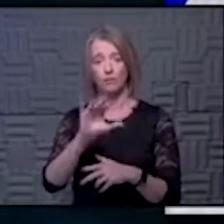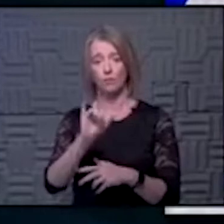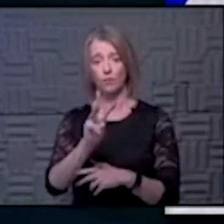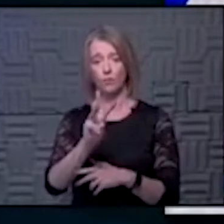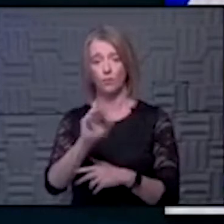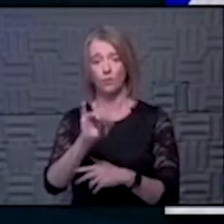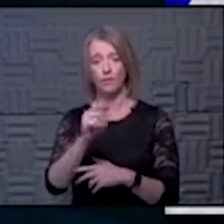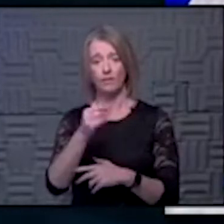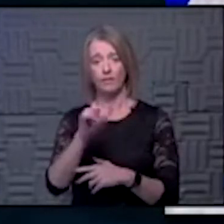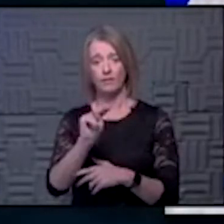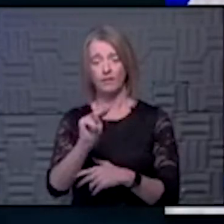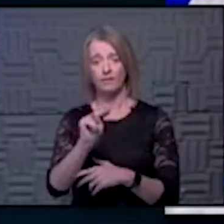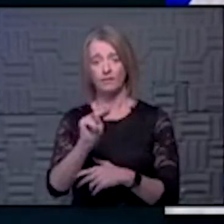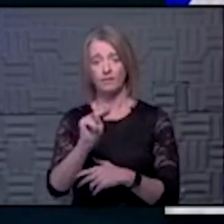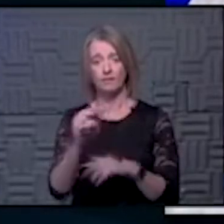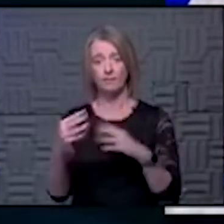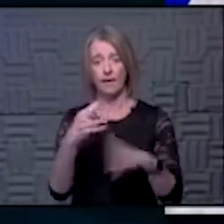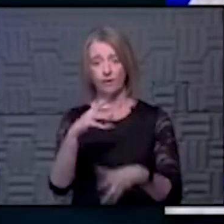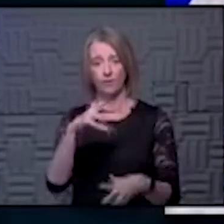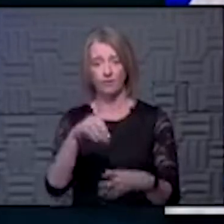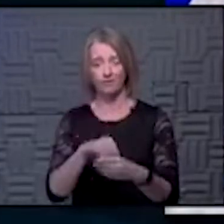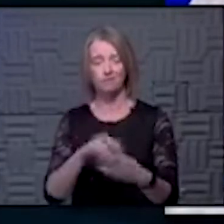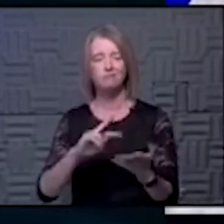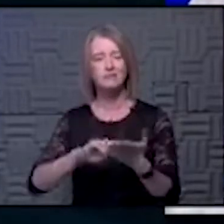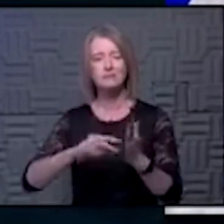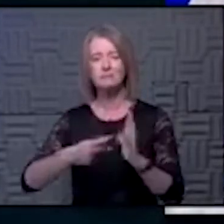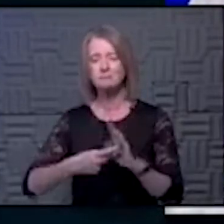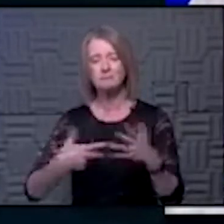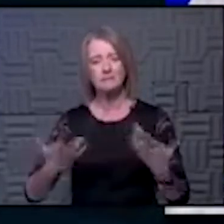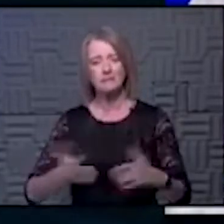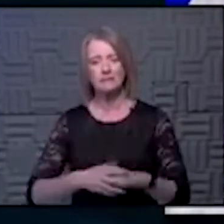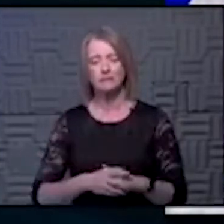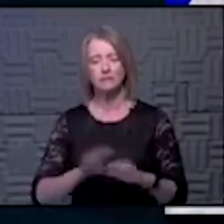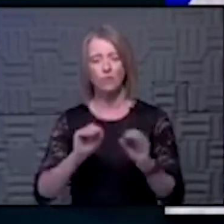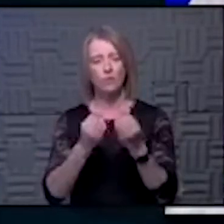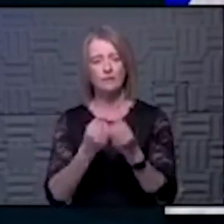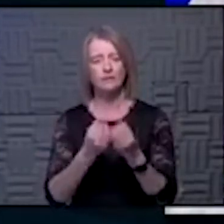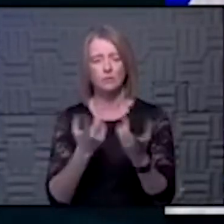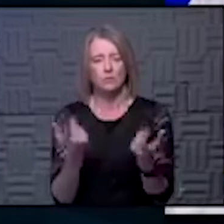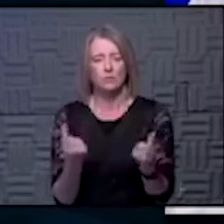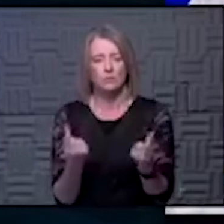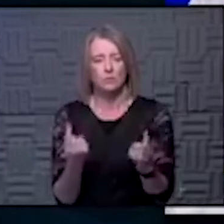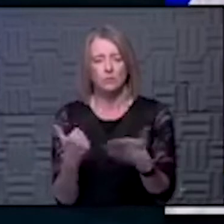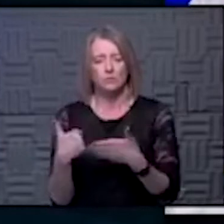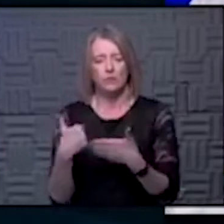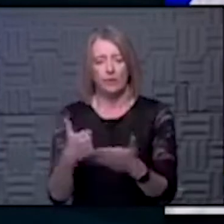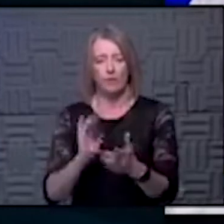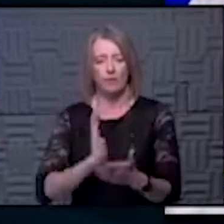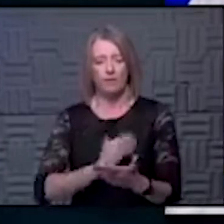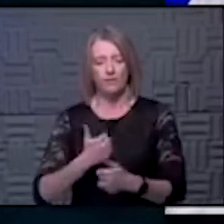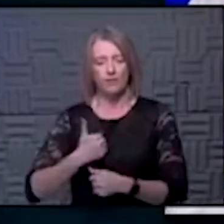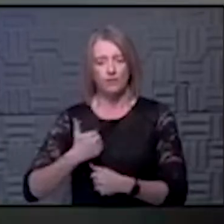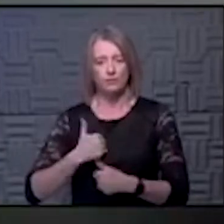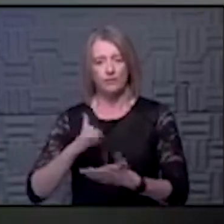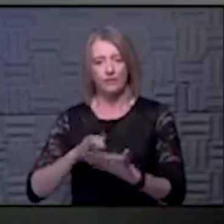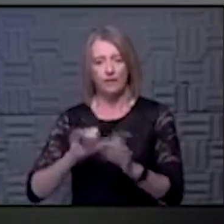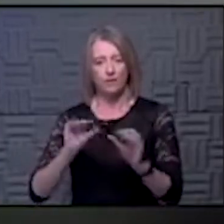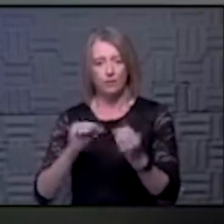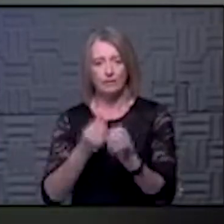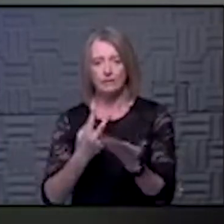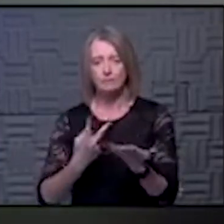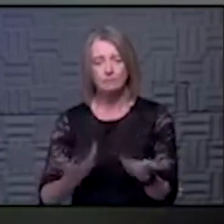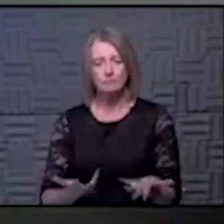tell us a bit about what that means, what the organization is, and what you're able to do to help our veterans? Yeah,